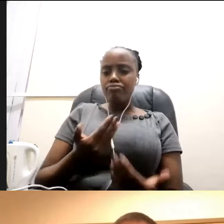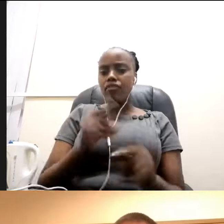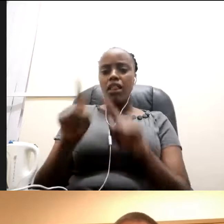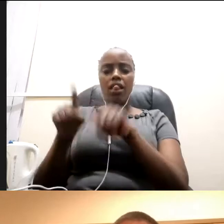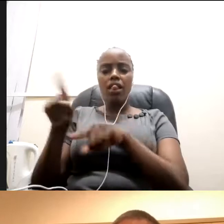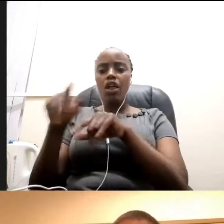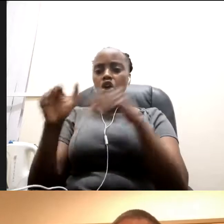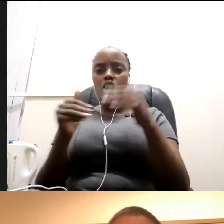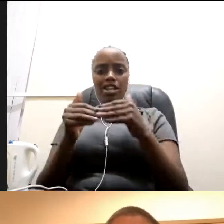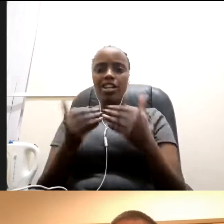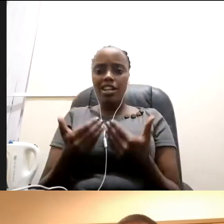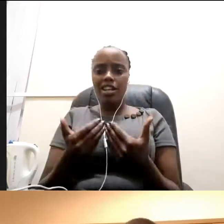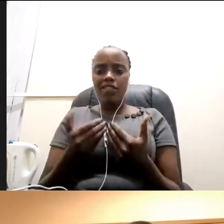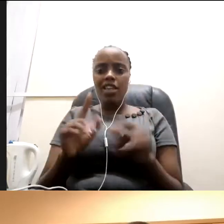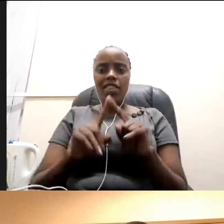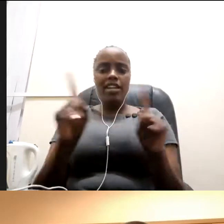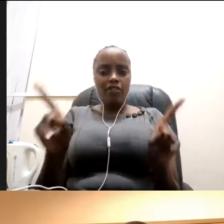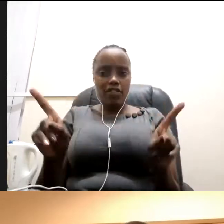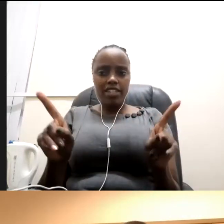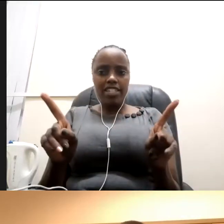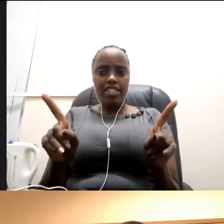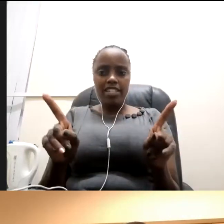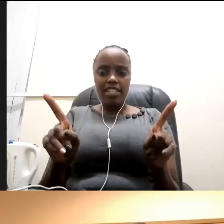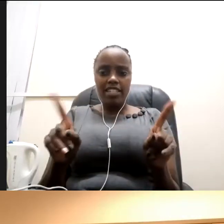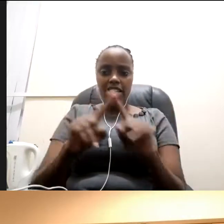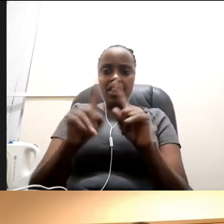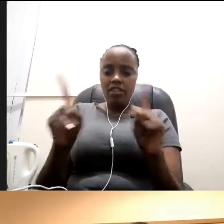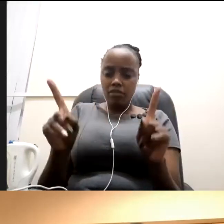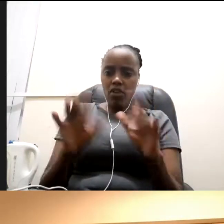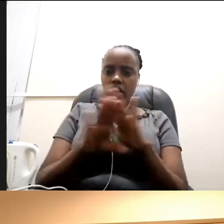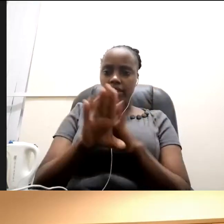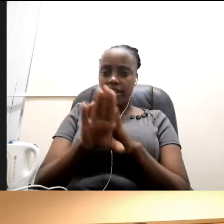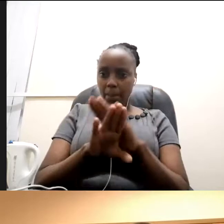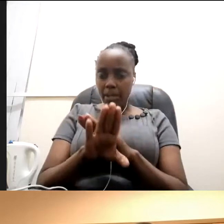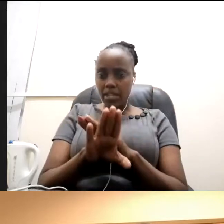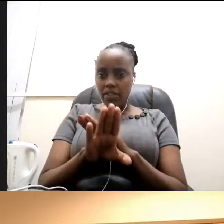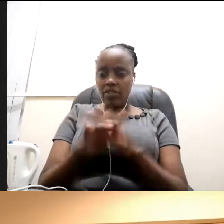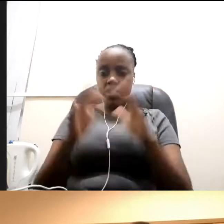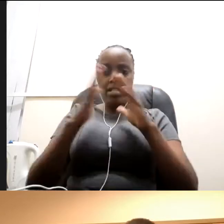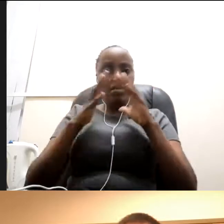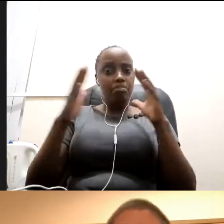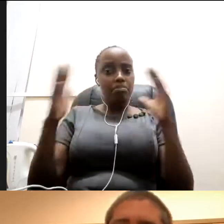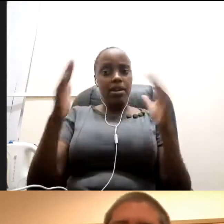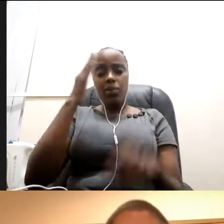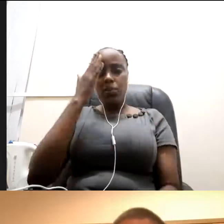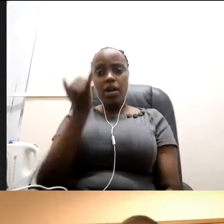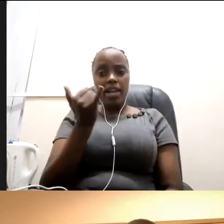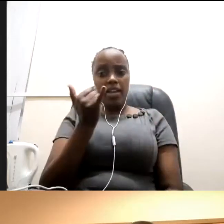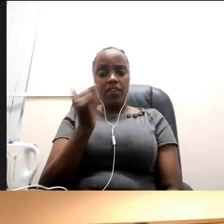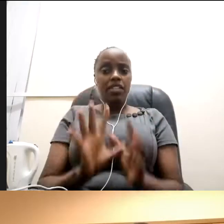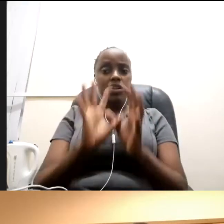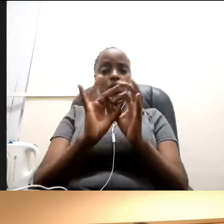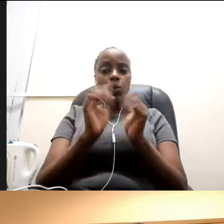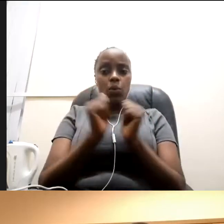the different scopes of accessibility is huge, because it's in relation to